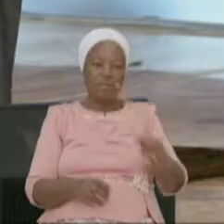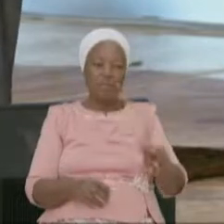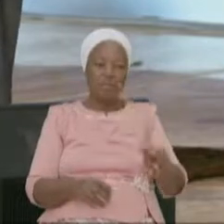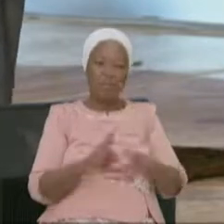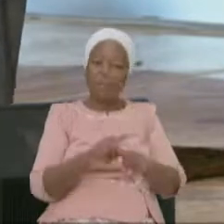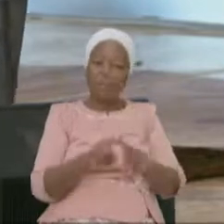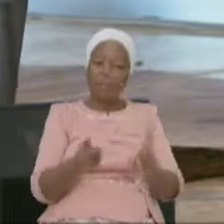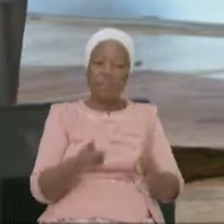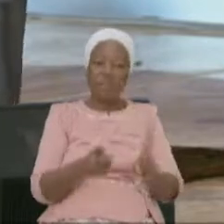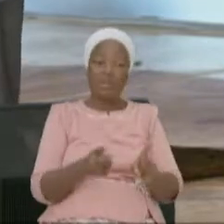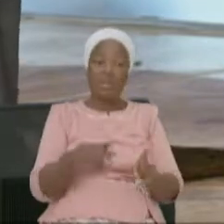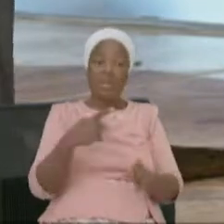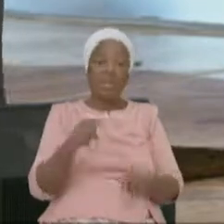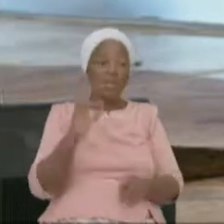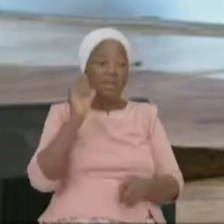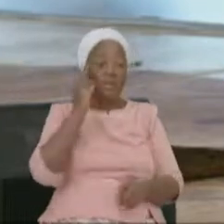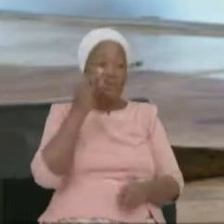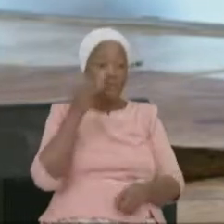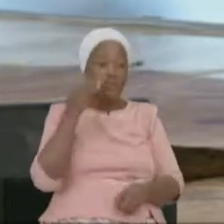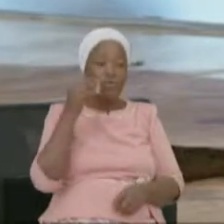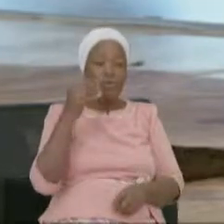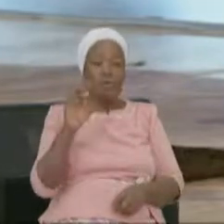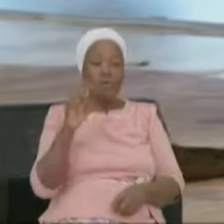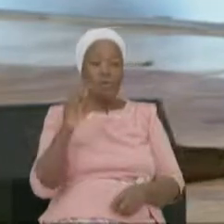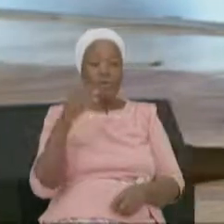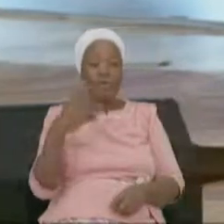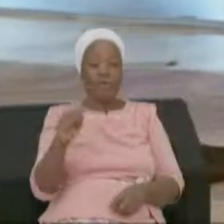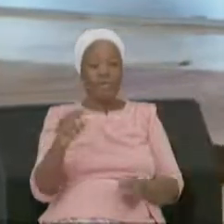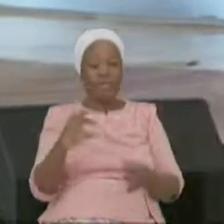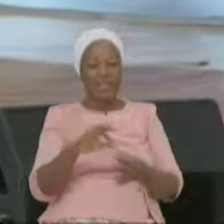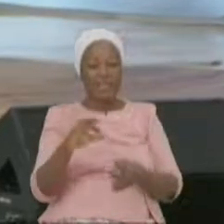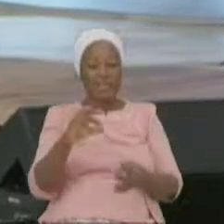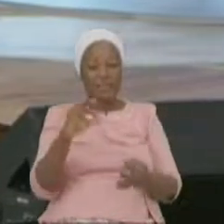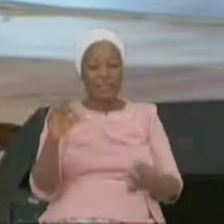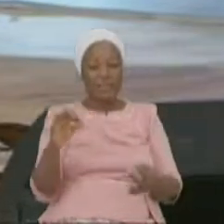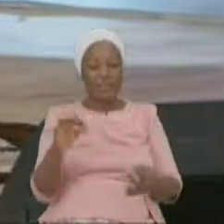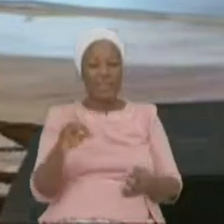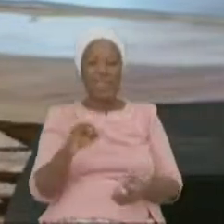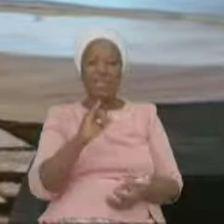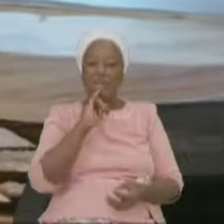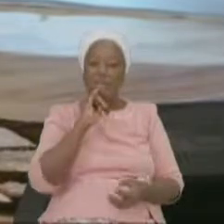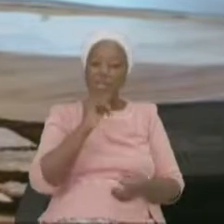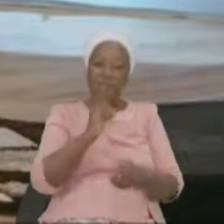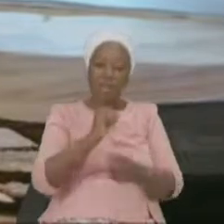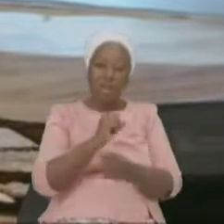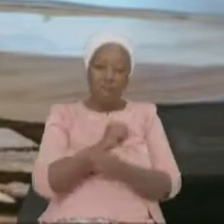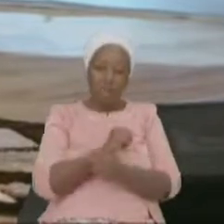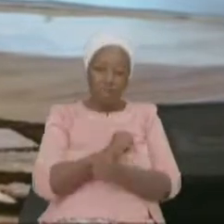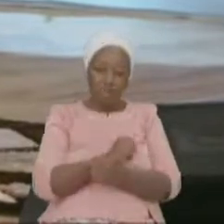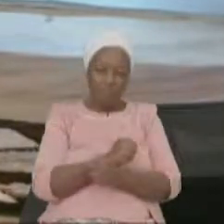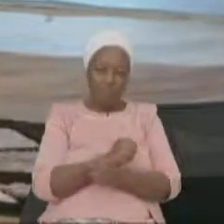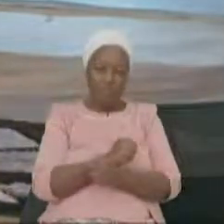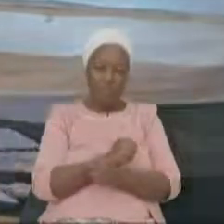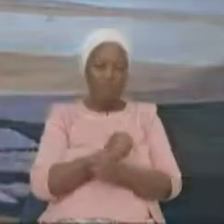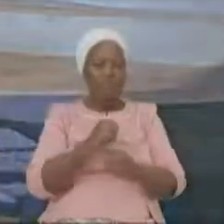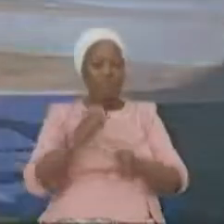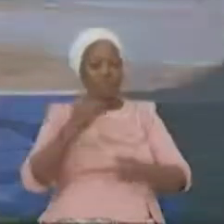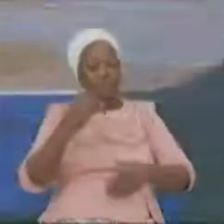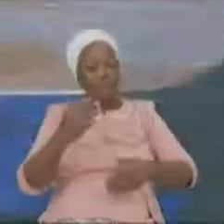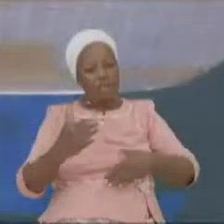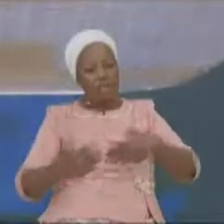but the fruit of the Spirit is love,